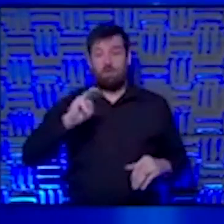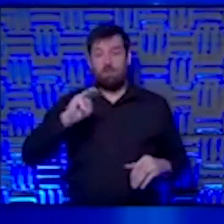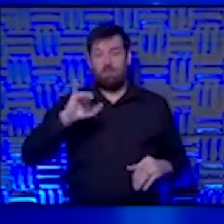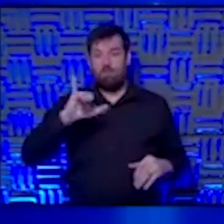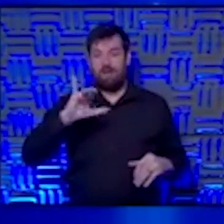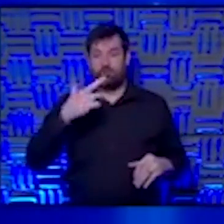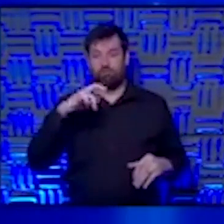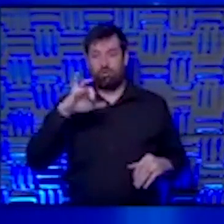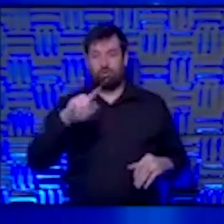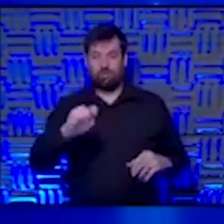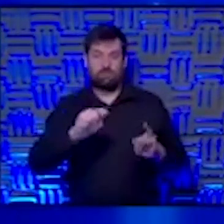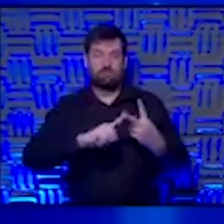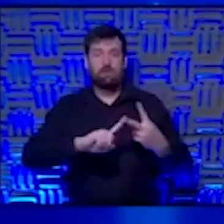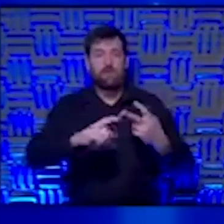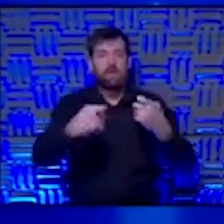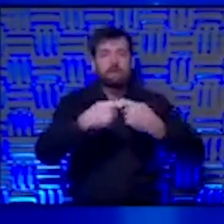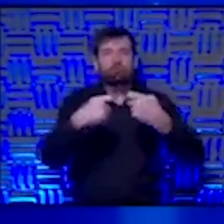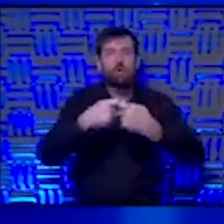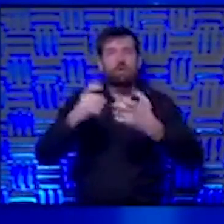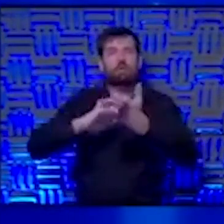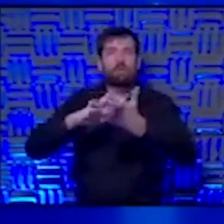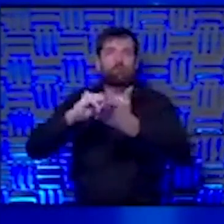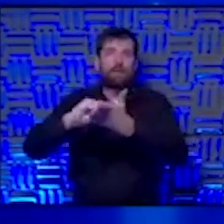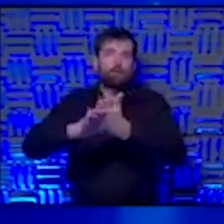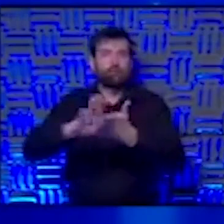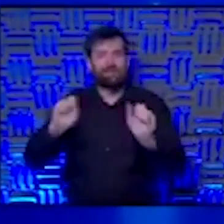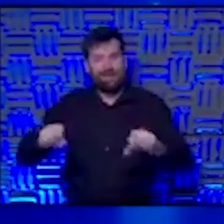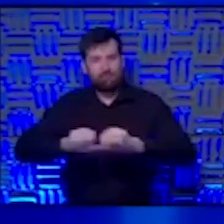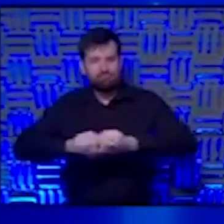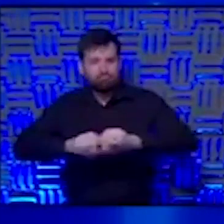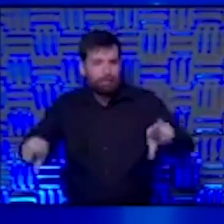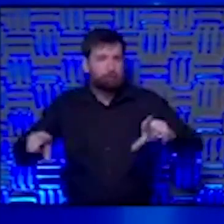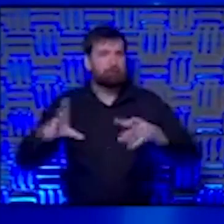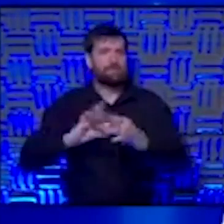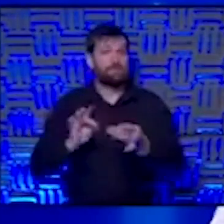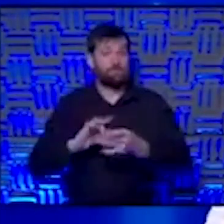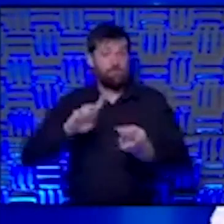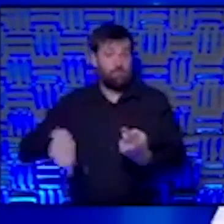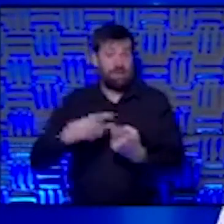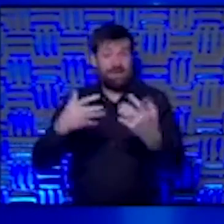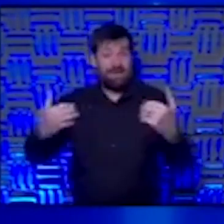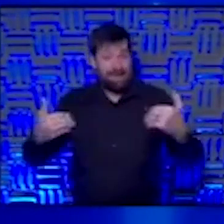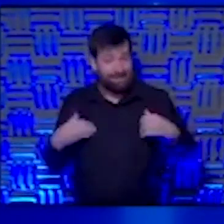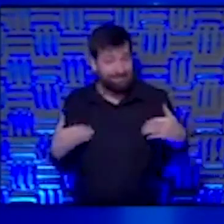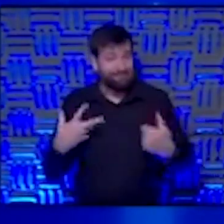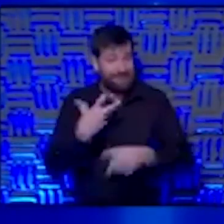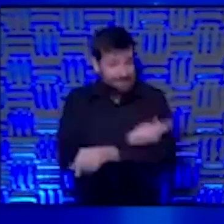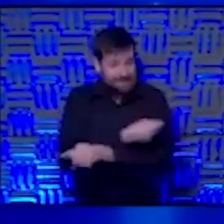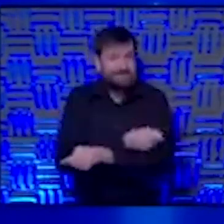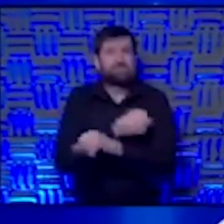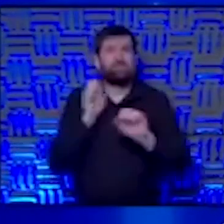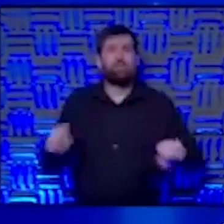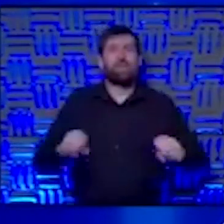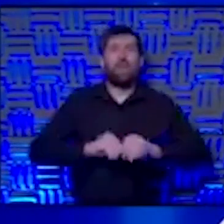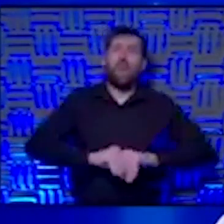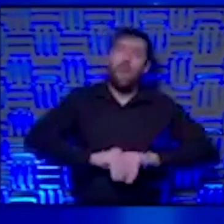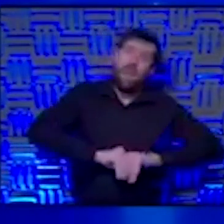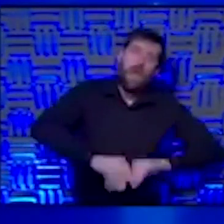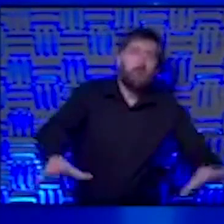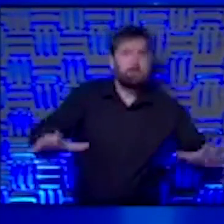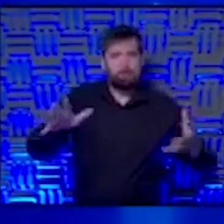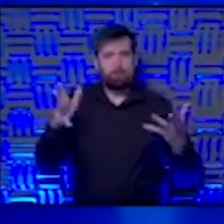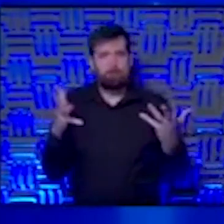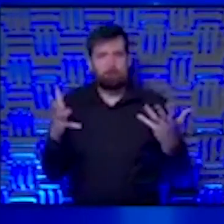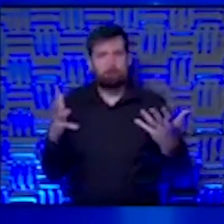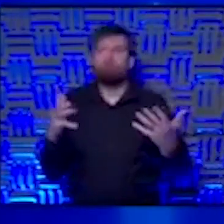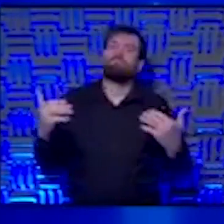any electronic medical record, you can send messages to your patients. And when you have vaccine in your clinics, you'll be able to send out messages and say, hey, you guys need to come in.